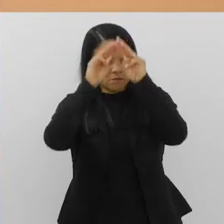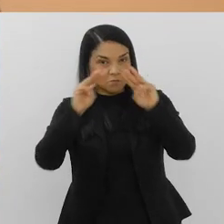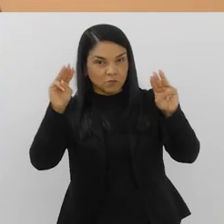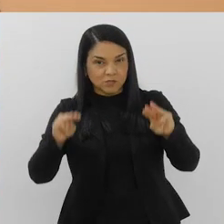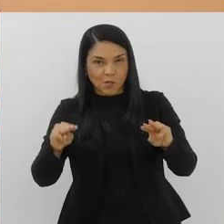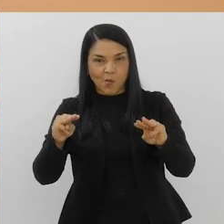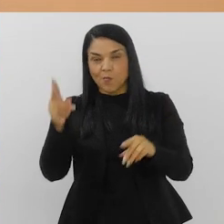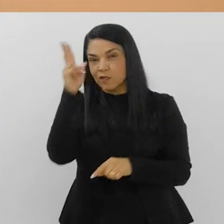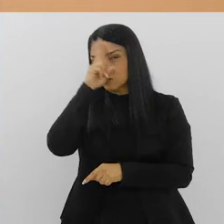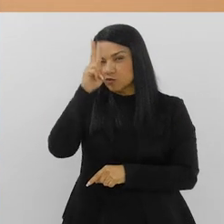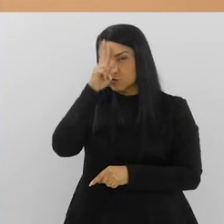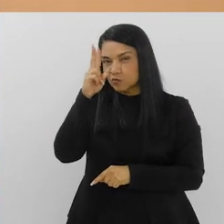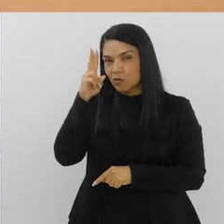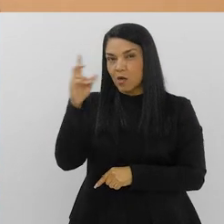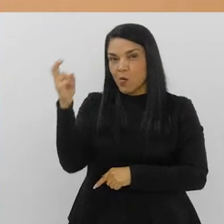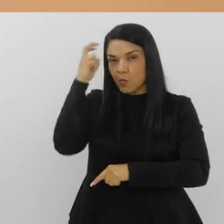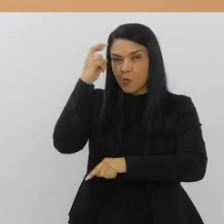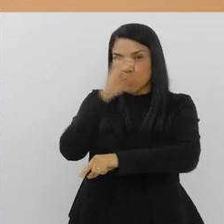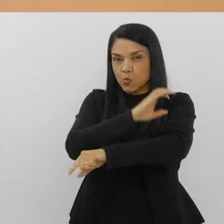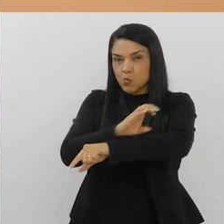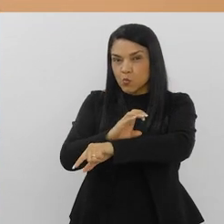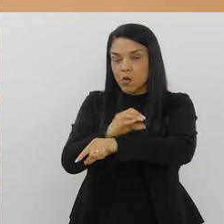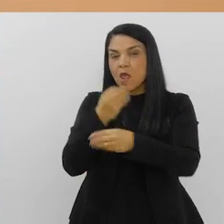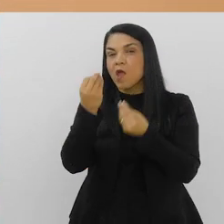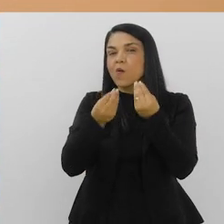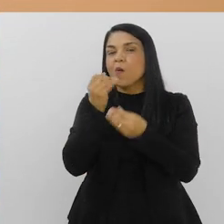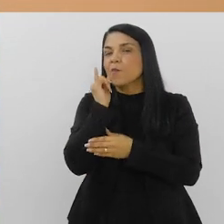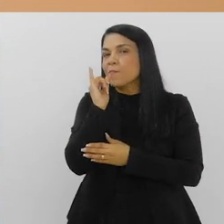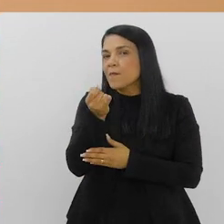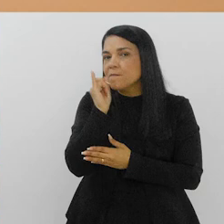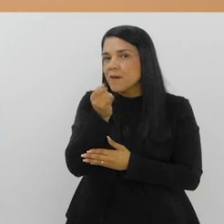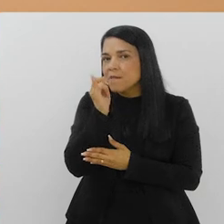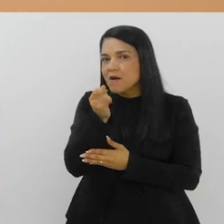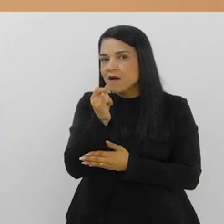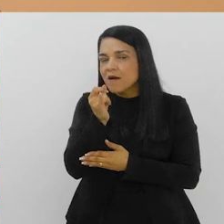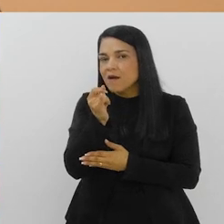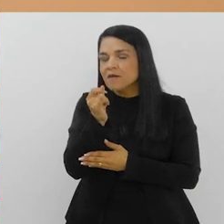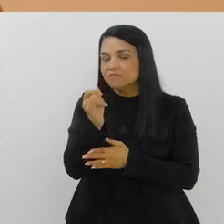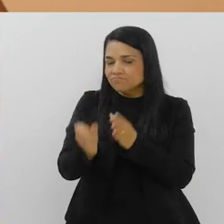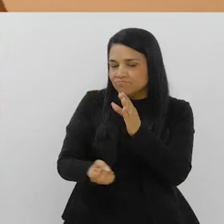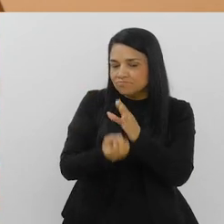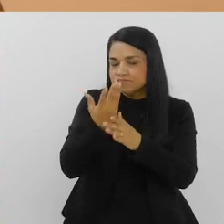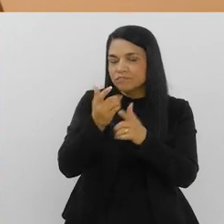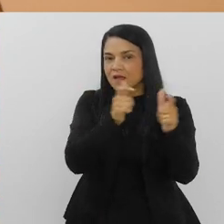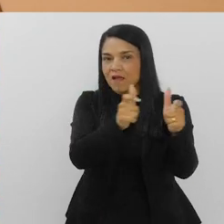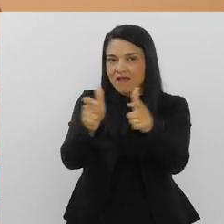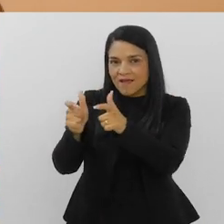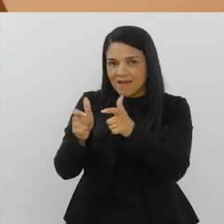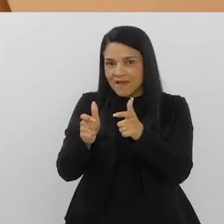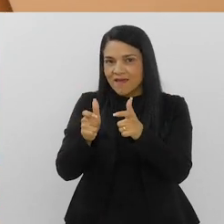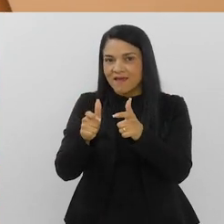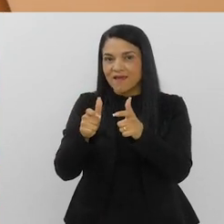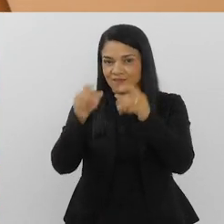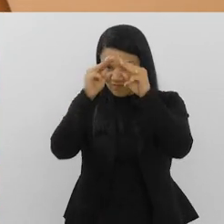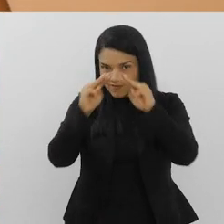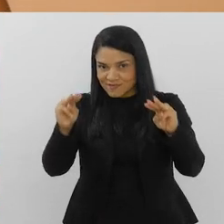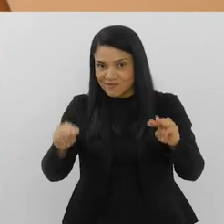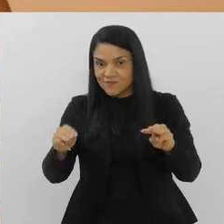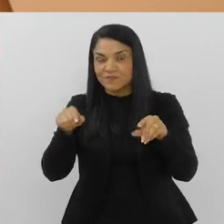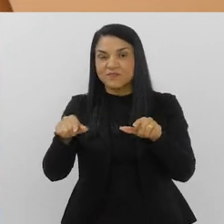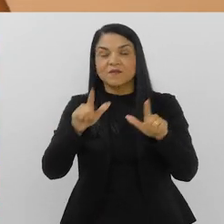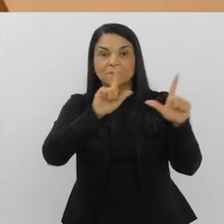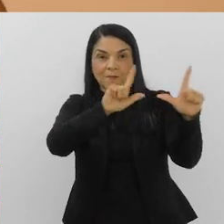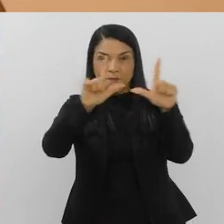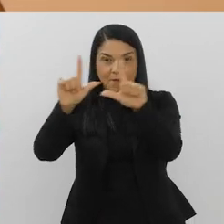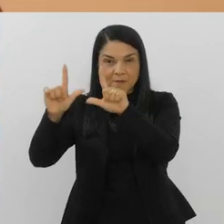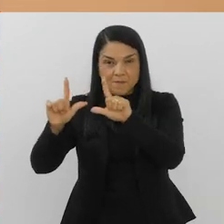The importance of this museum for our history, for our culture is the form of narrative built in this space.